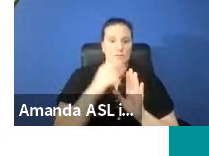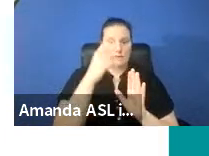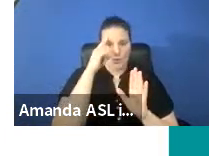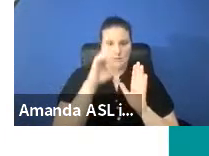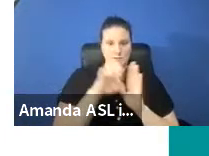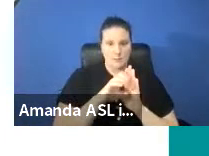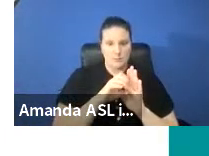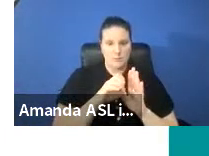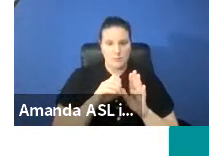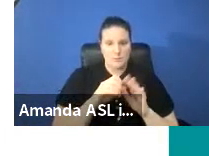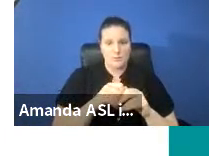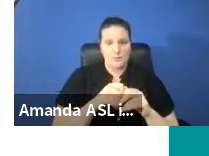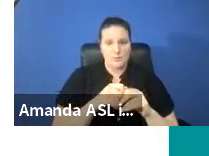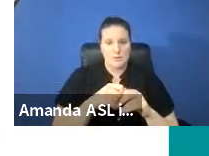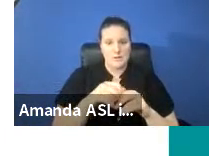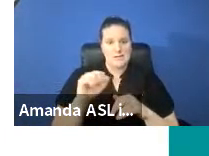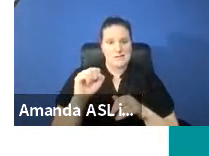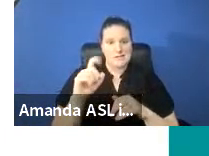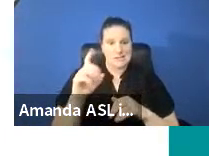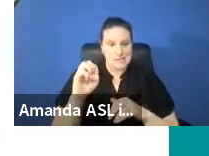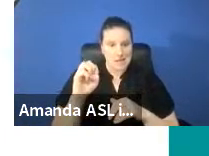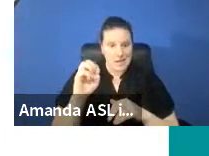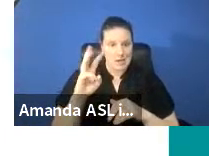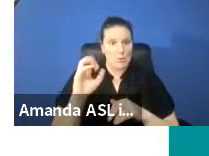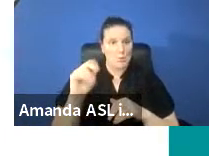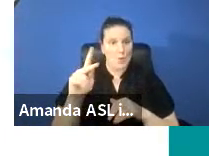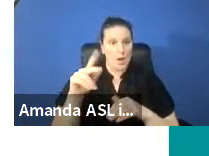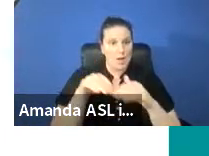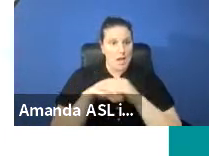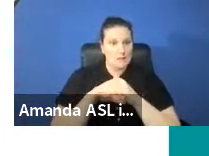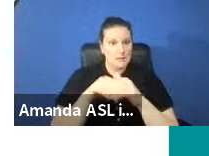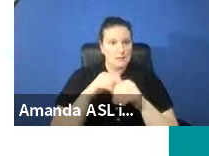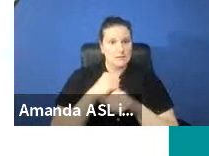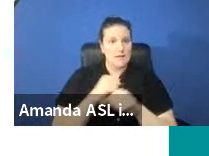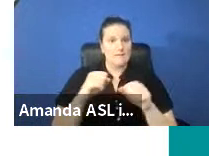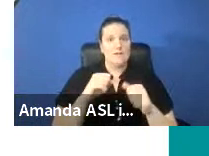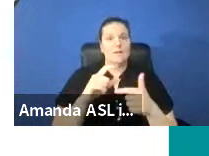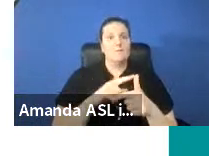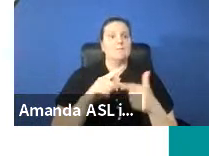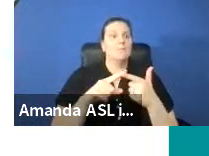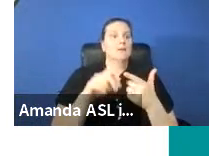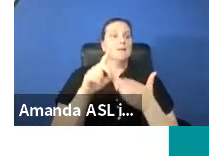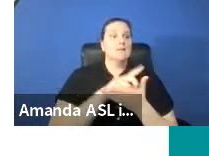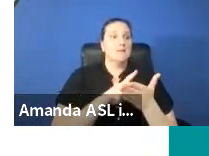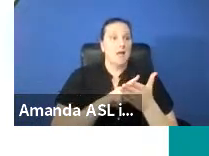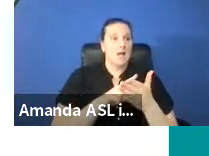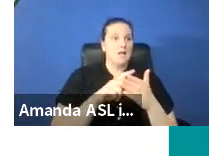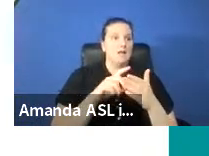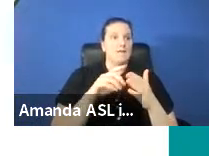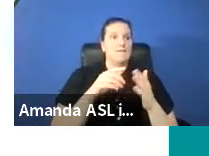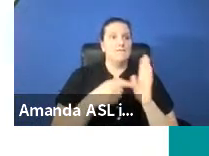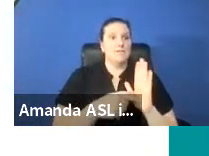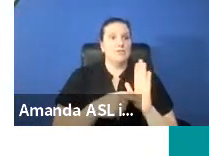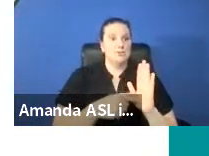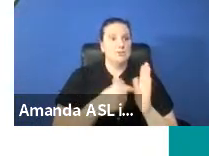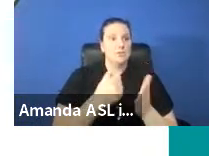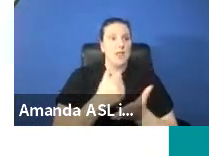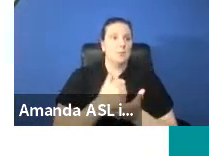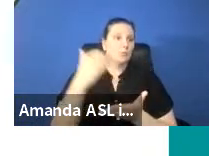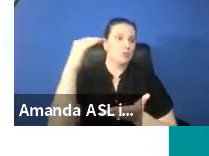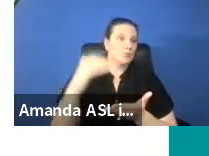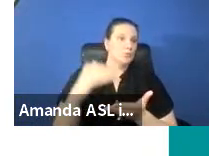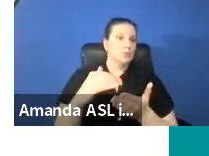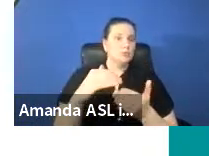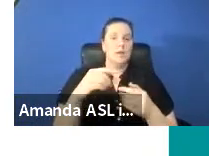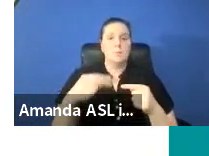ensuring sidewalk access and safety, design features that might help reduce vehicle miles traveled within the